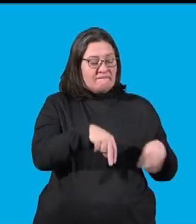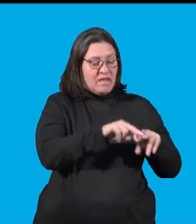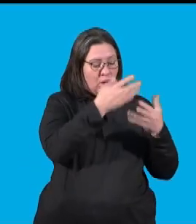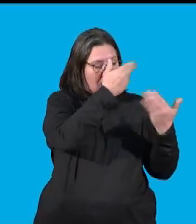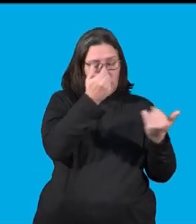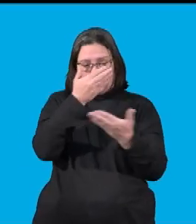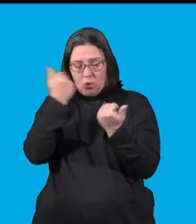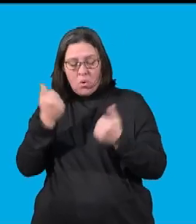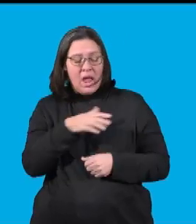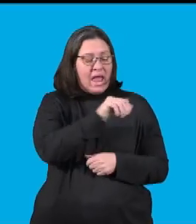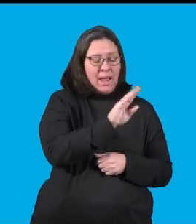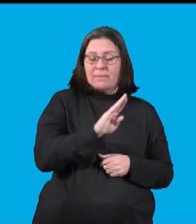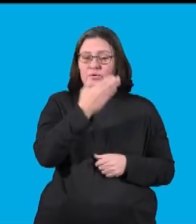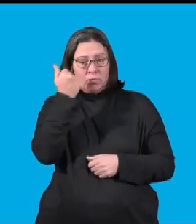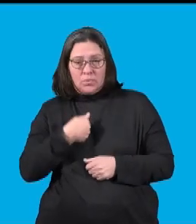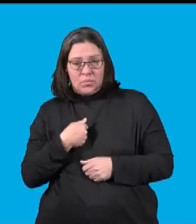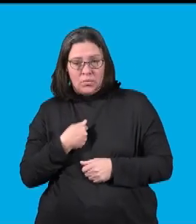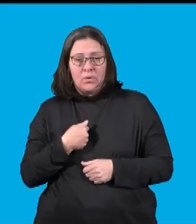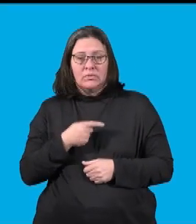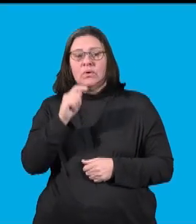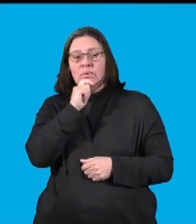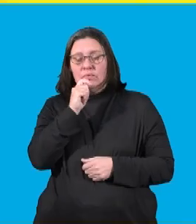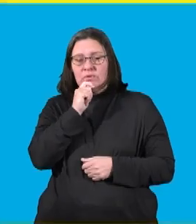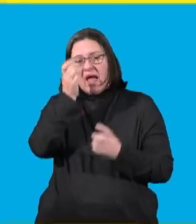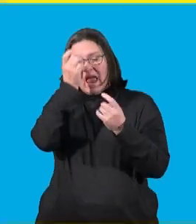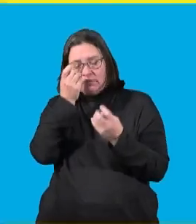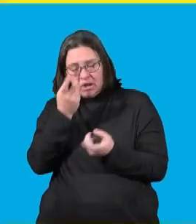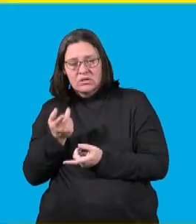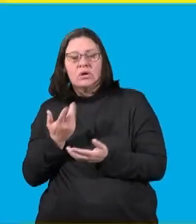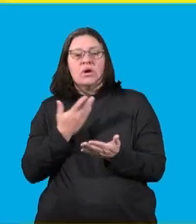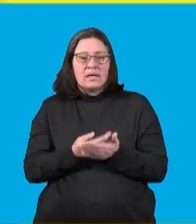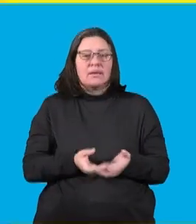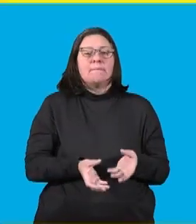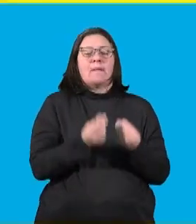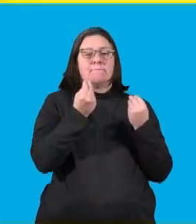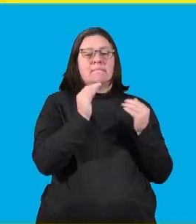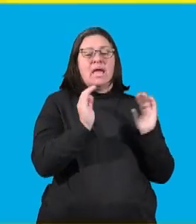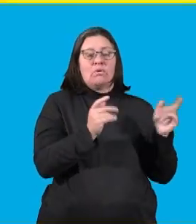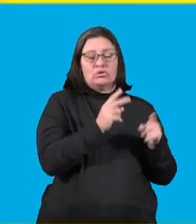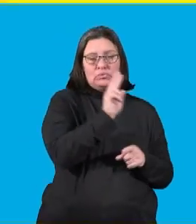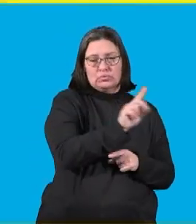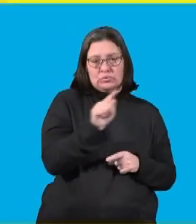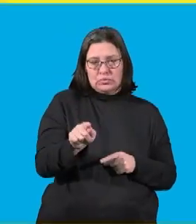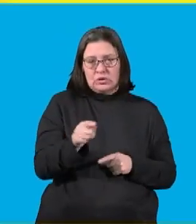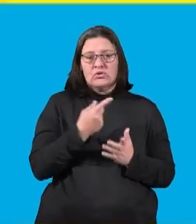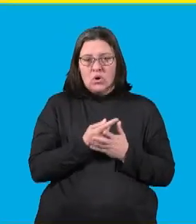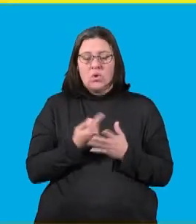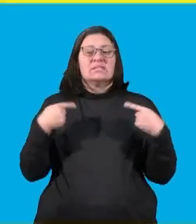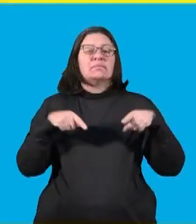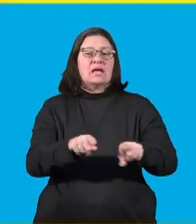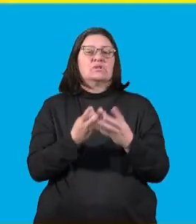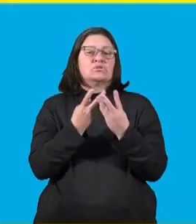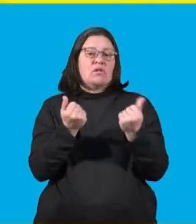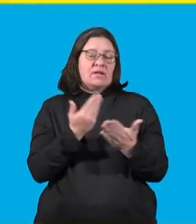unknown values. You don't know, for example, a and b, and you've got to use information to get two equations that can help you